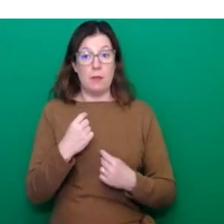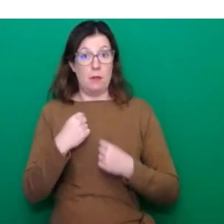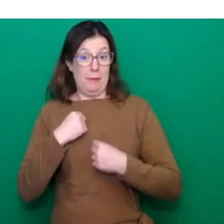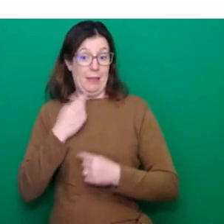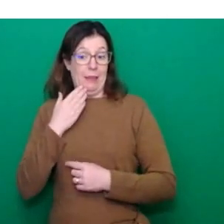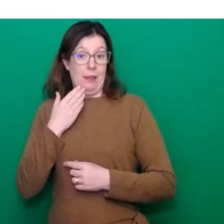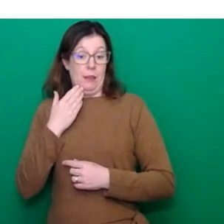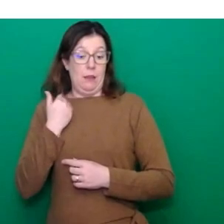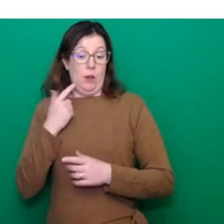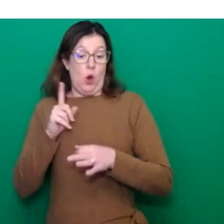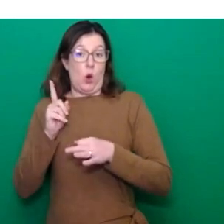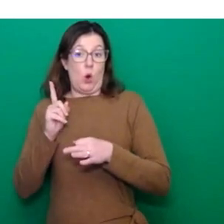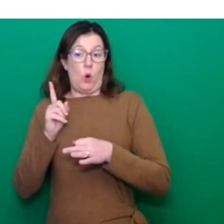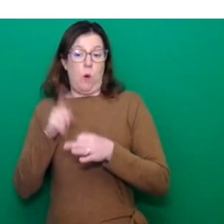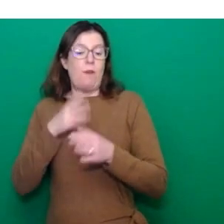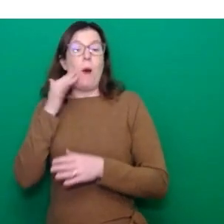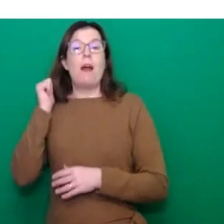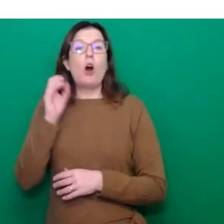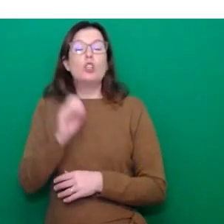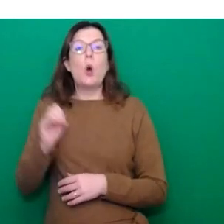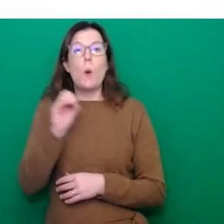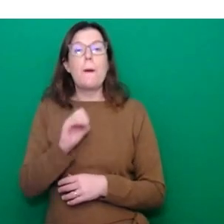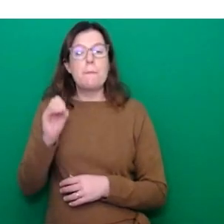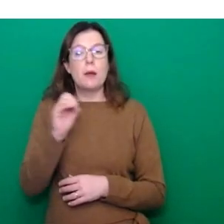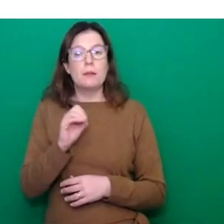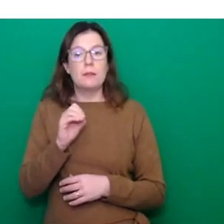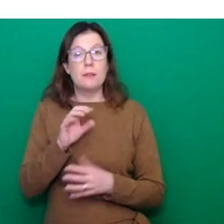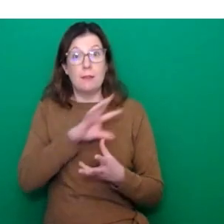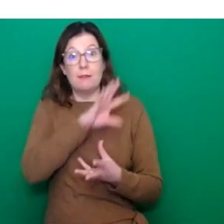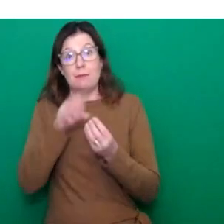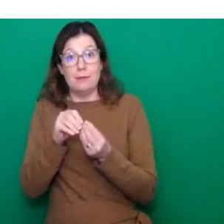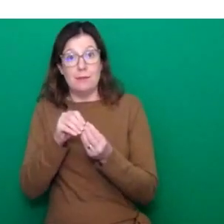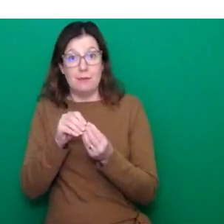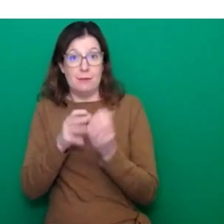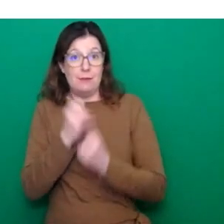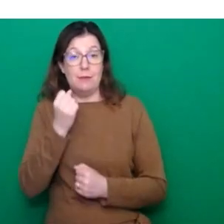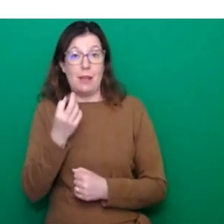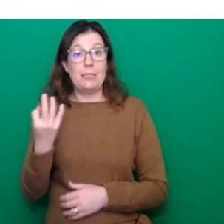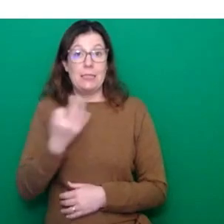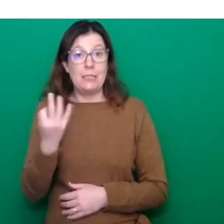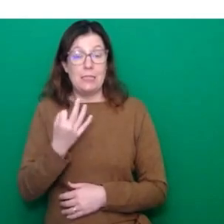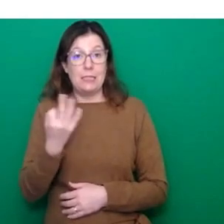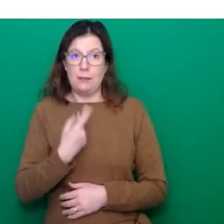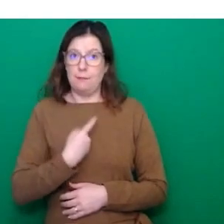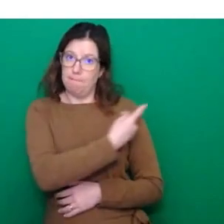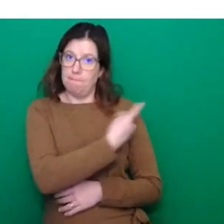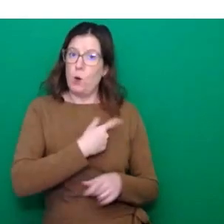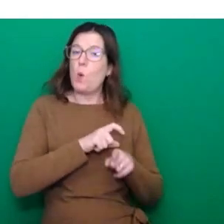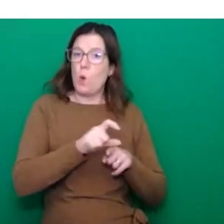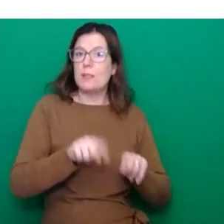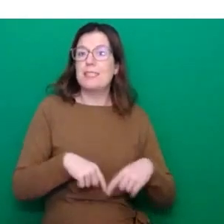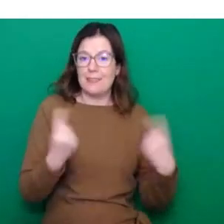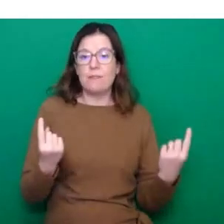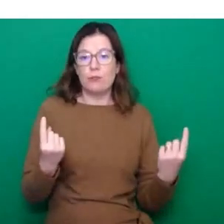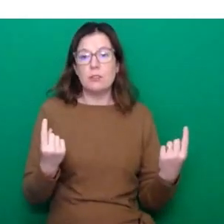qualified early October and we had 18. So it's very different, but obviously it's because of